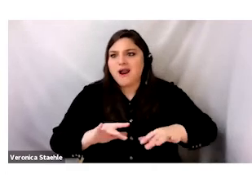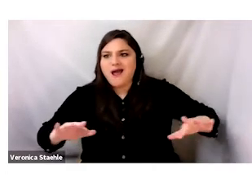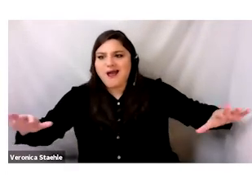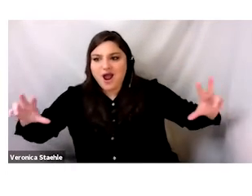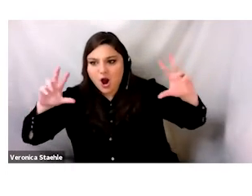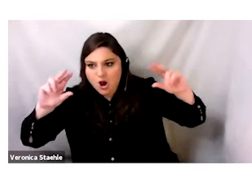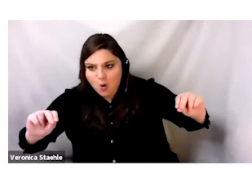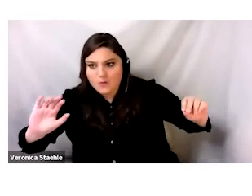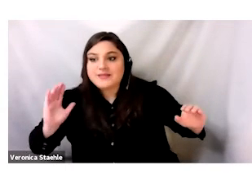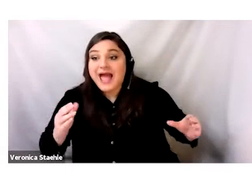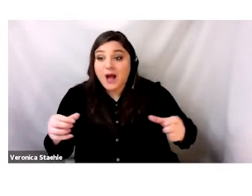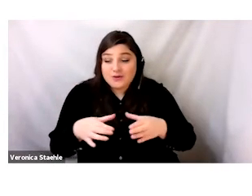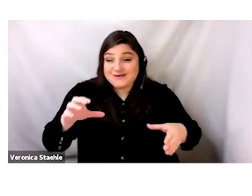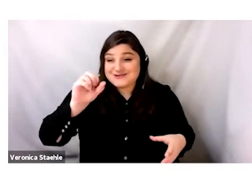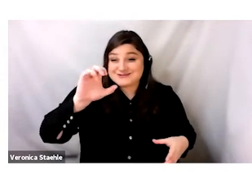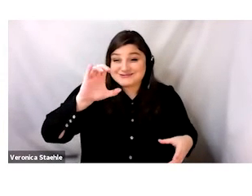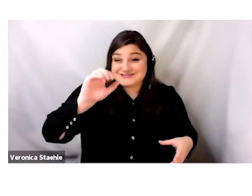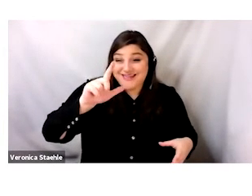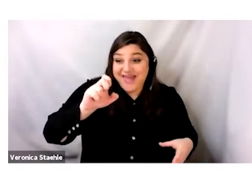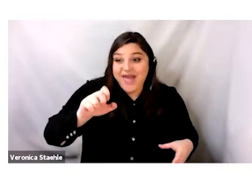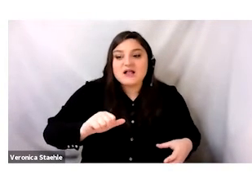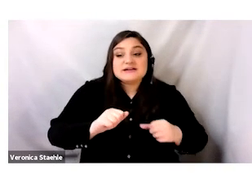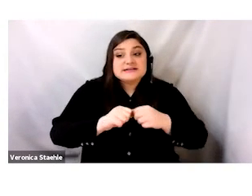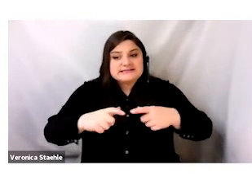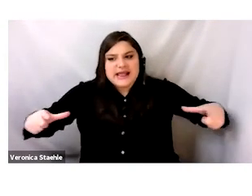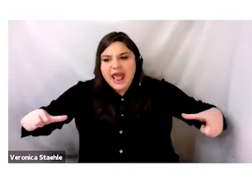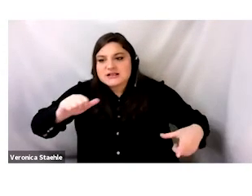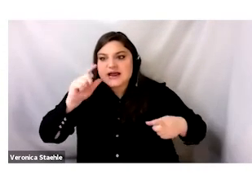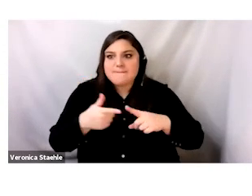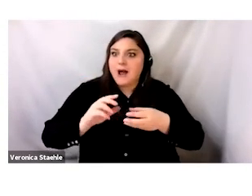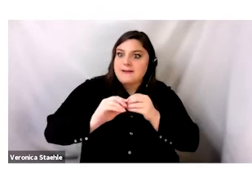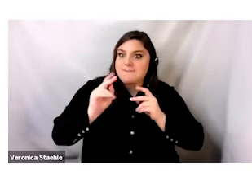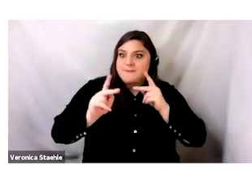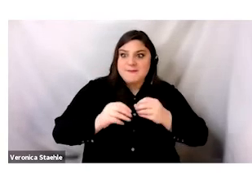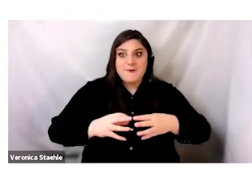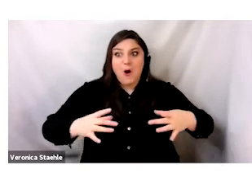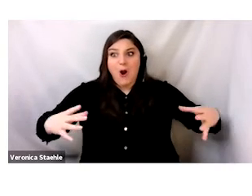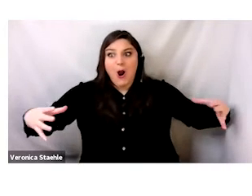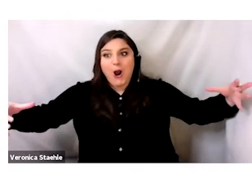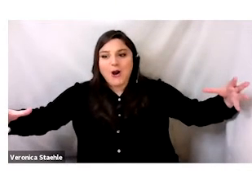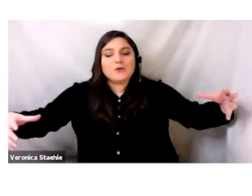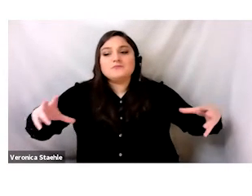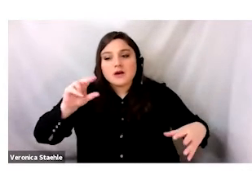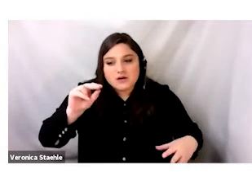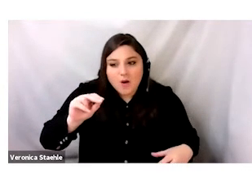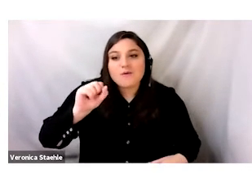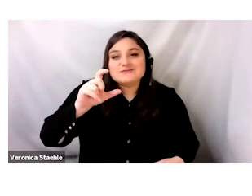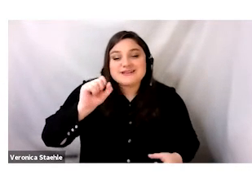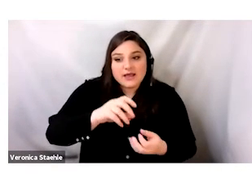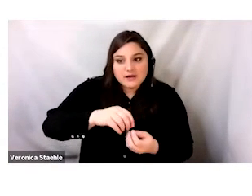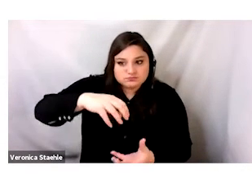scale, it is not just how many people are we reaching, but it's also how deep are we engaging